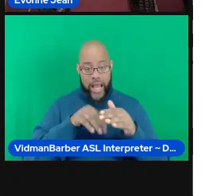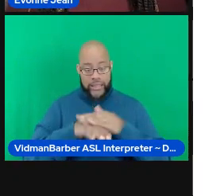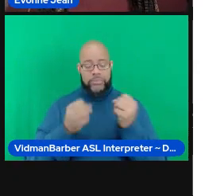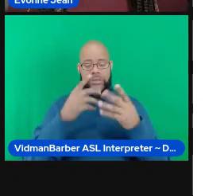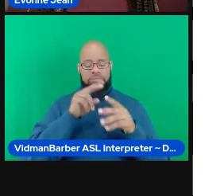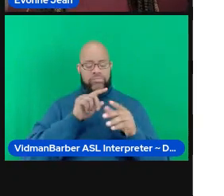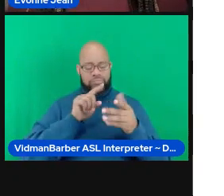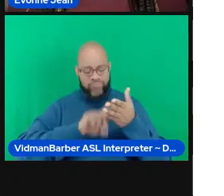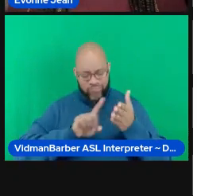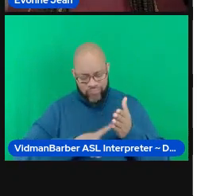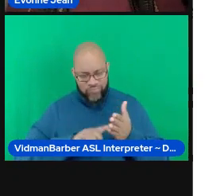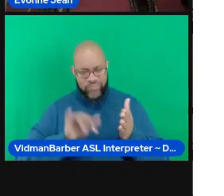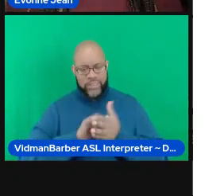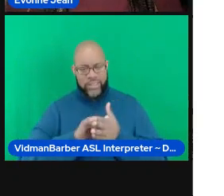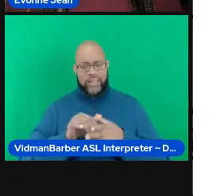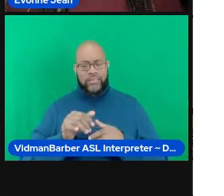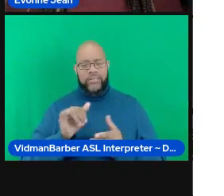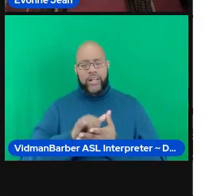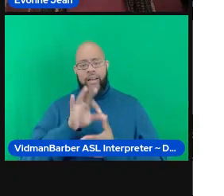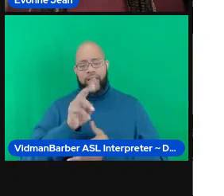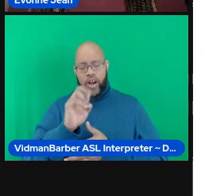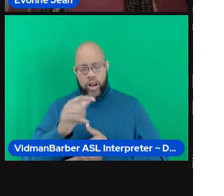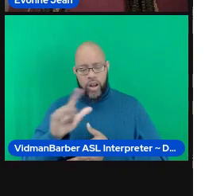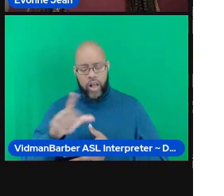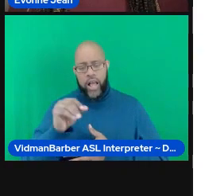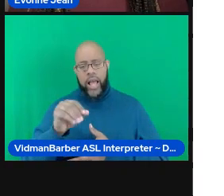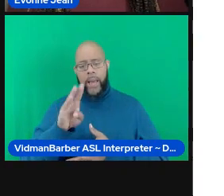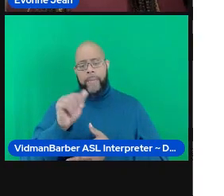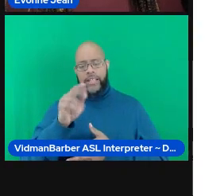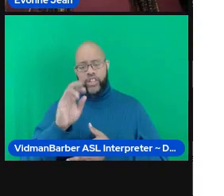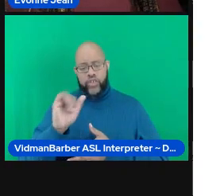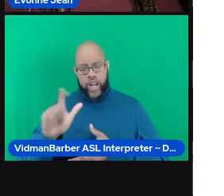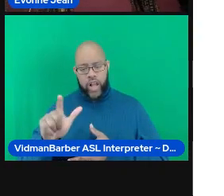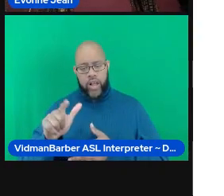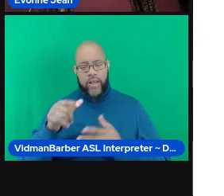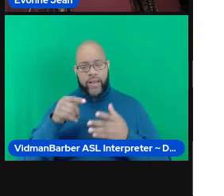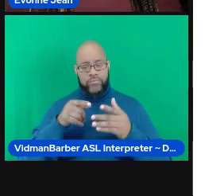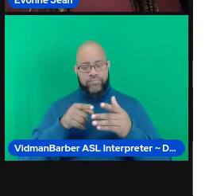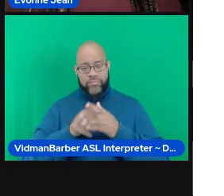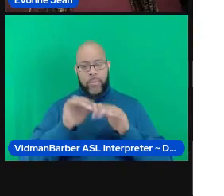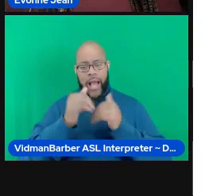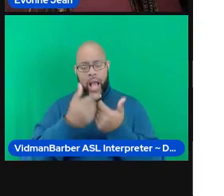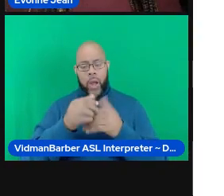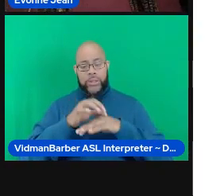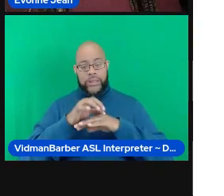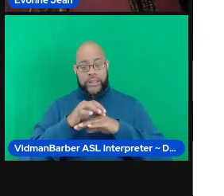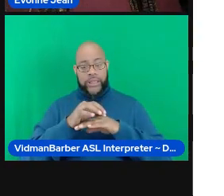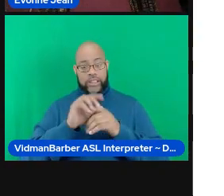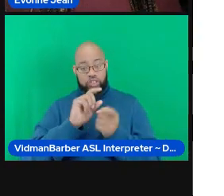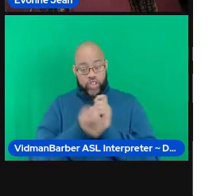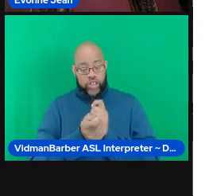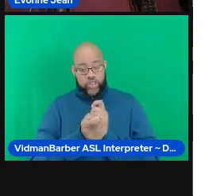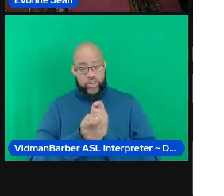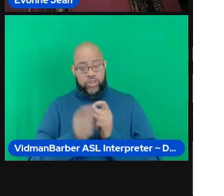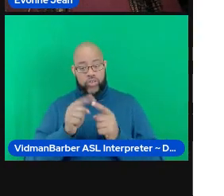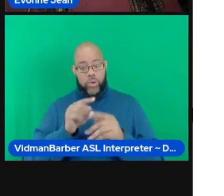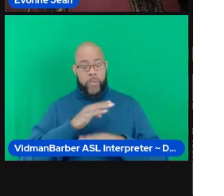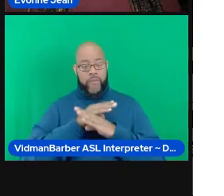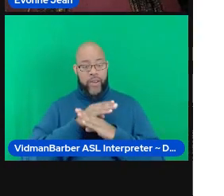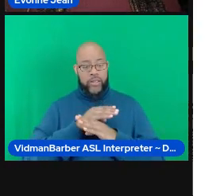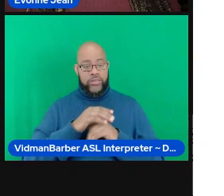contexts, such as fungal and bacterial infections. However, how the skin immune axis changes to prevent